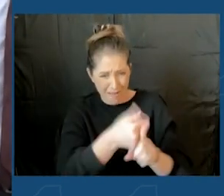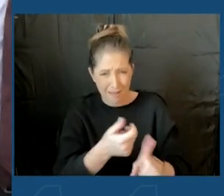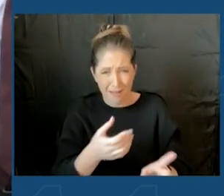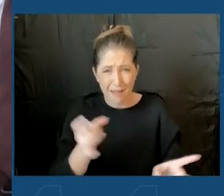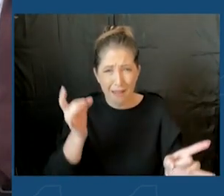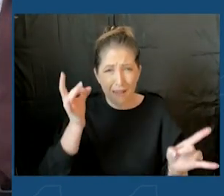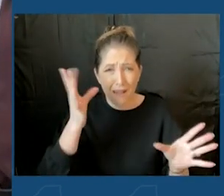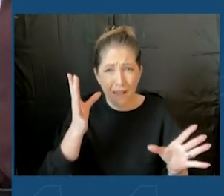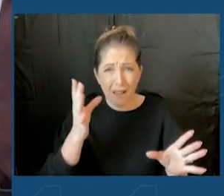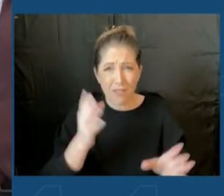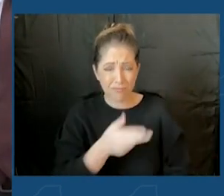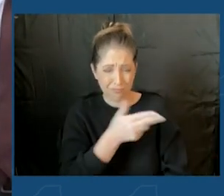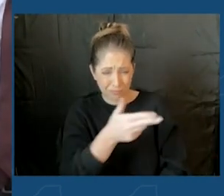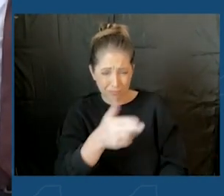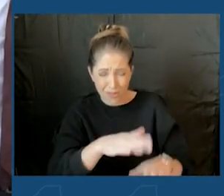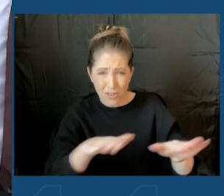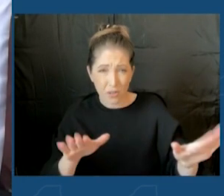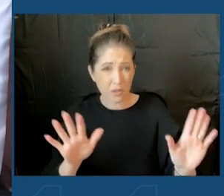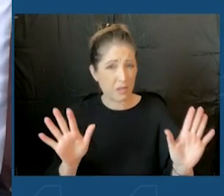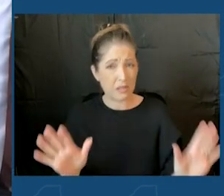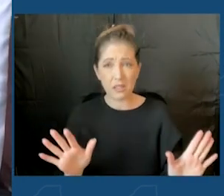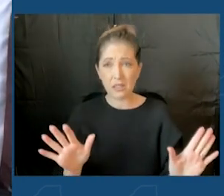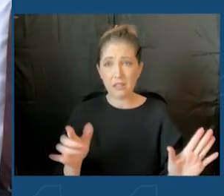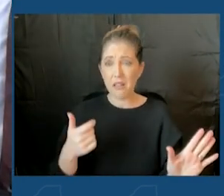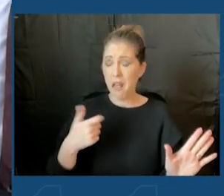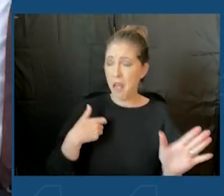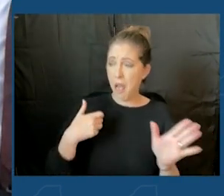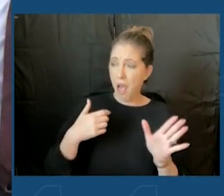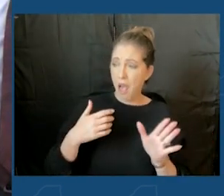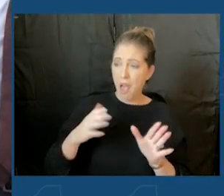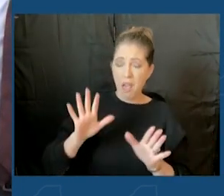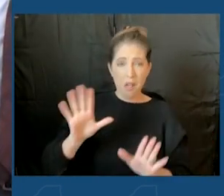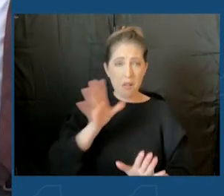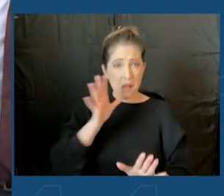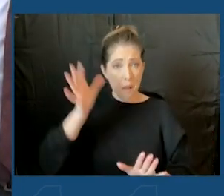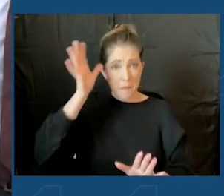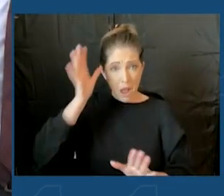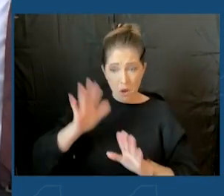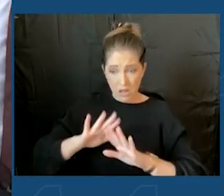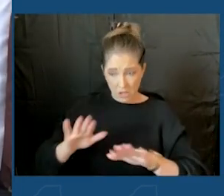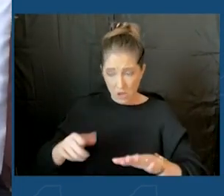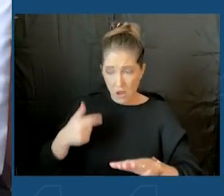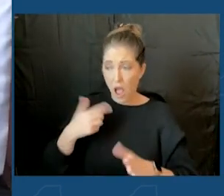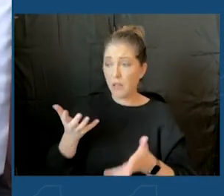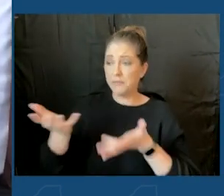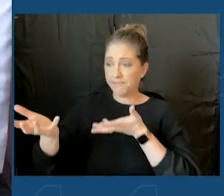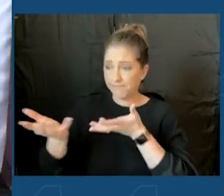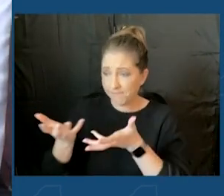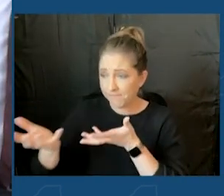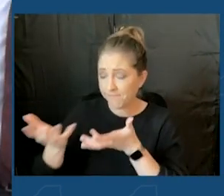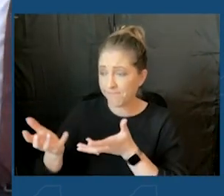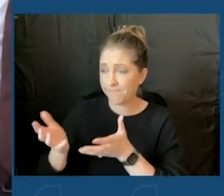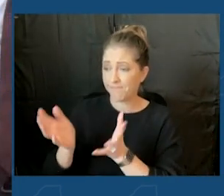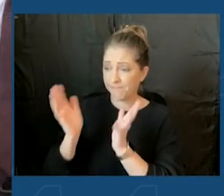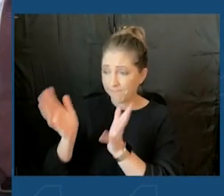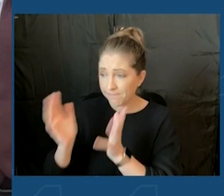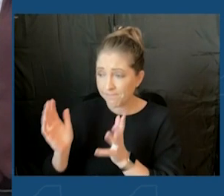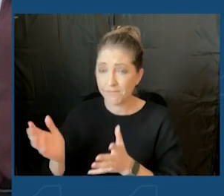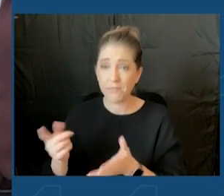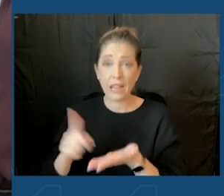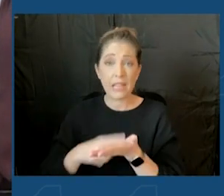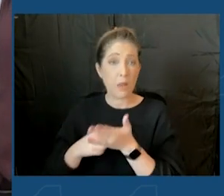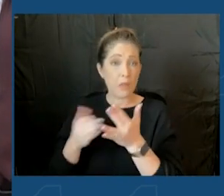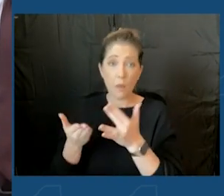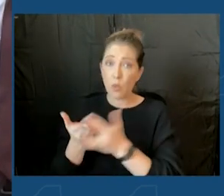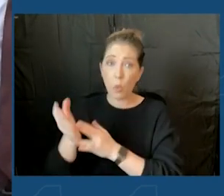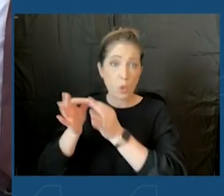the evening with their parents and saw the fear in their eyes and consoled them sometimes through interpreters. It was a painful